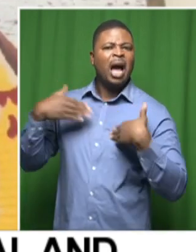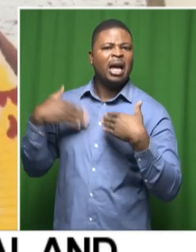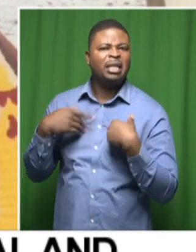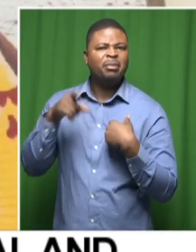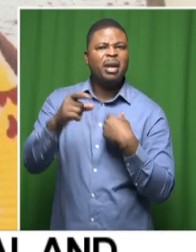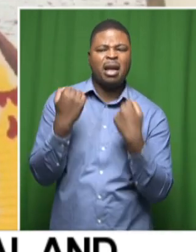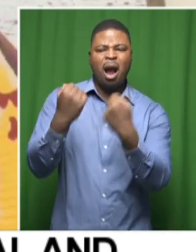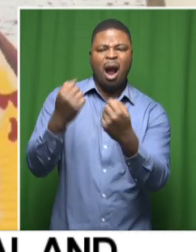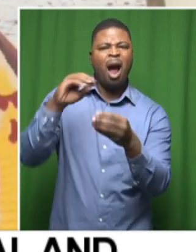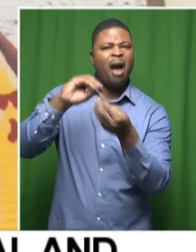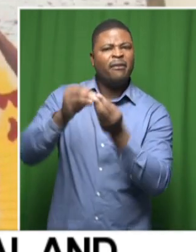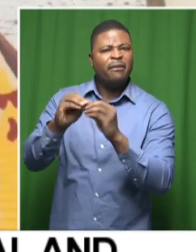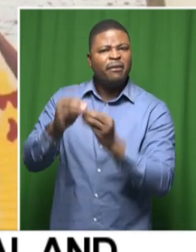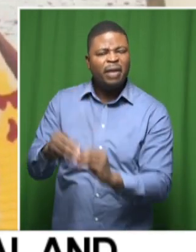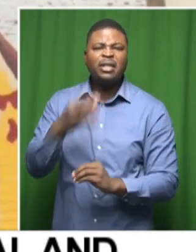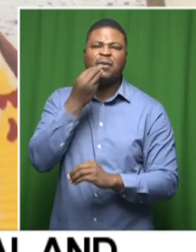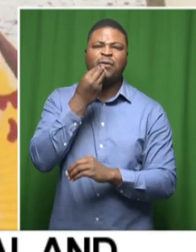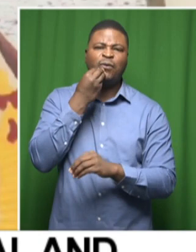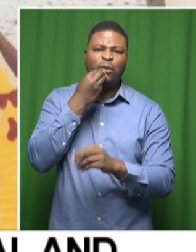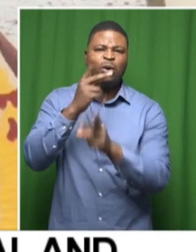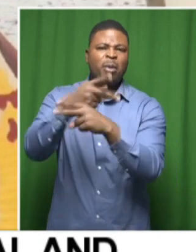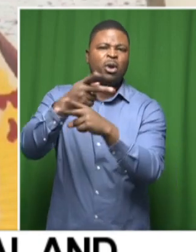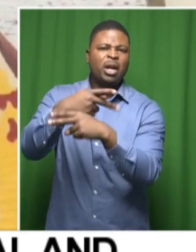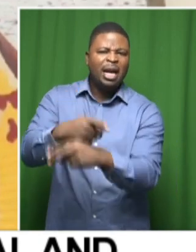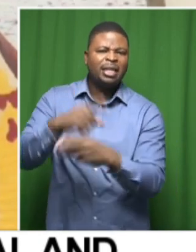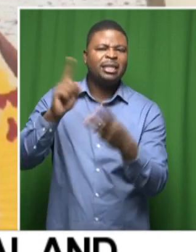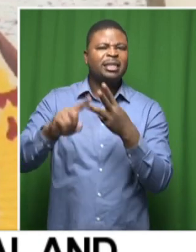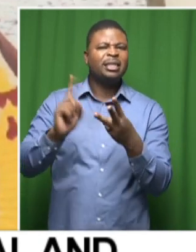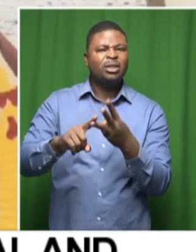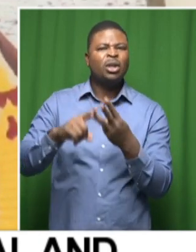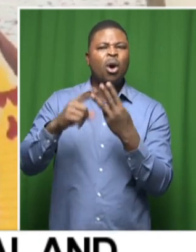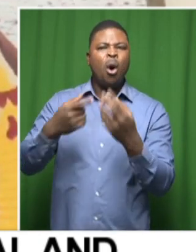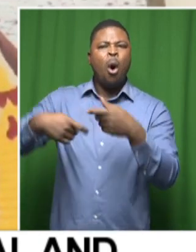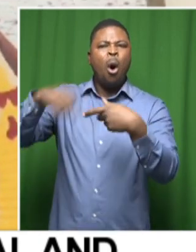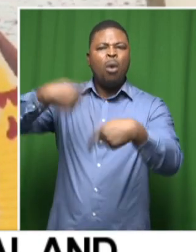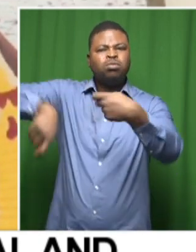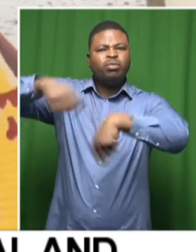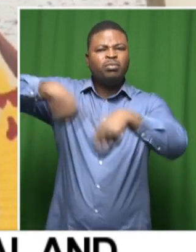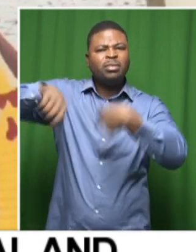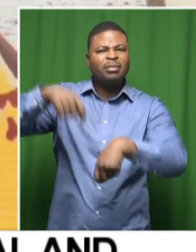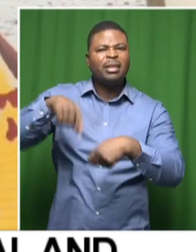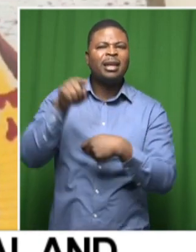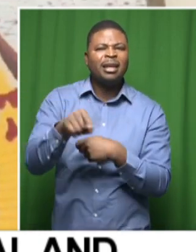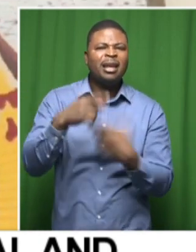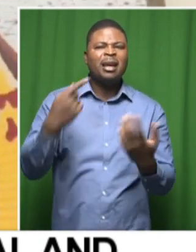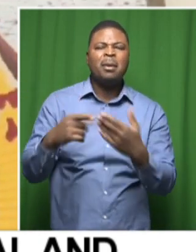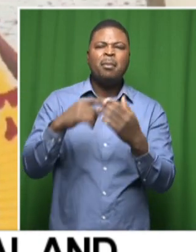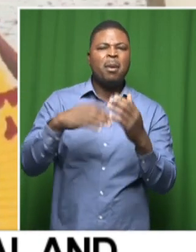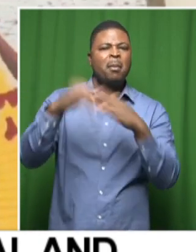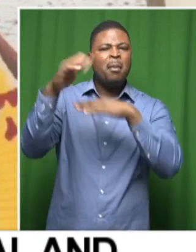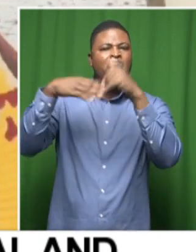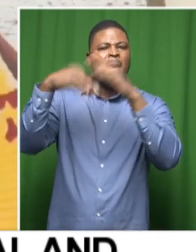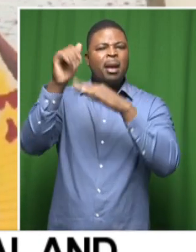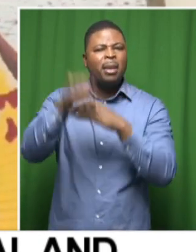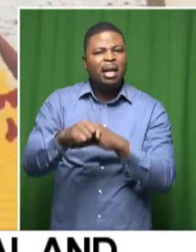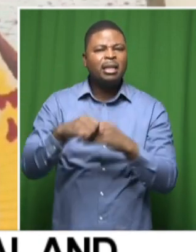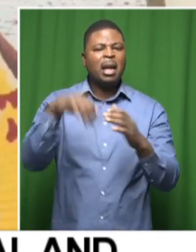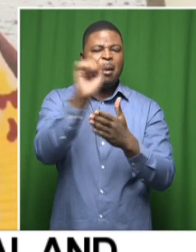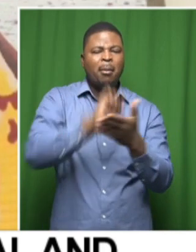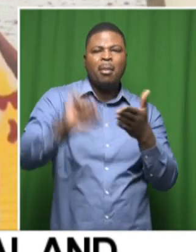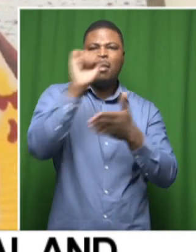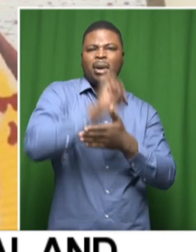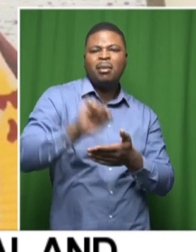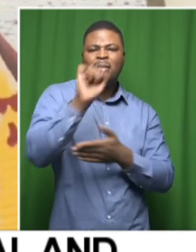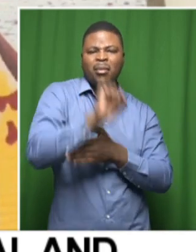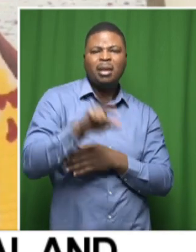mechanics, food production. Those are just some of them. Hospitality studies, needlework, bricklaying, plastering, plumbing,